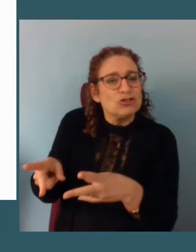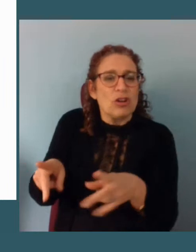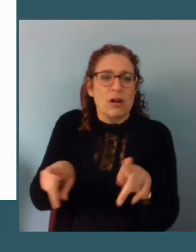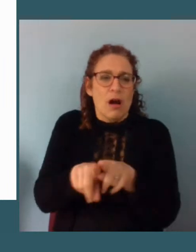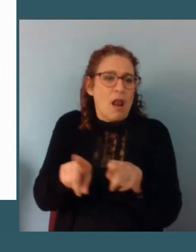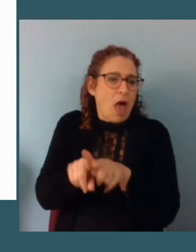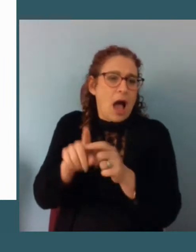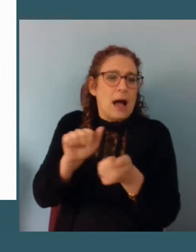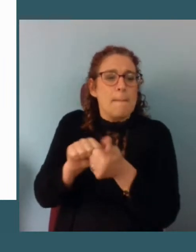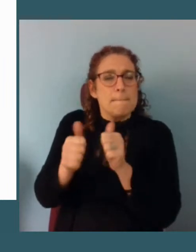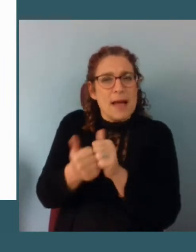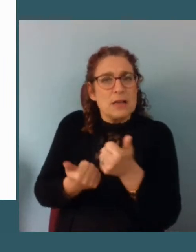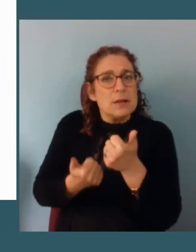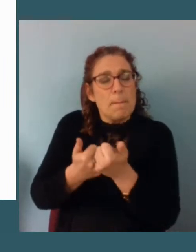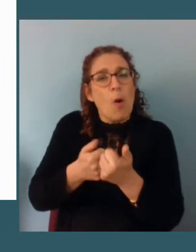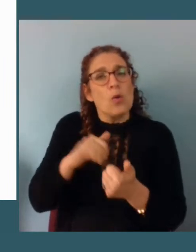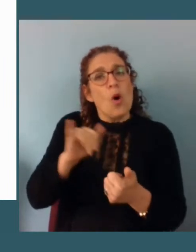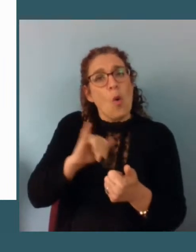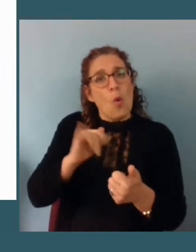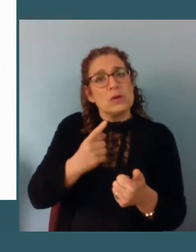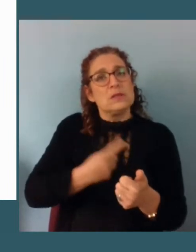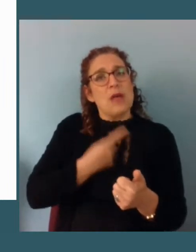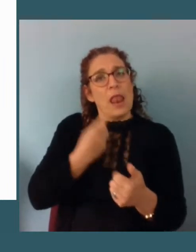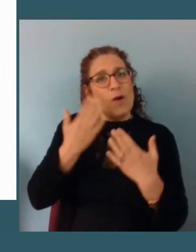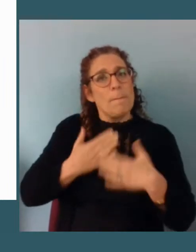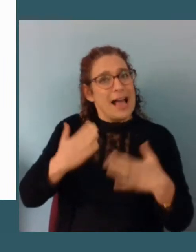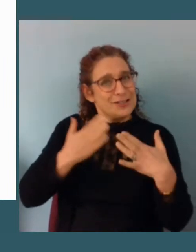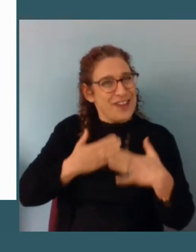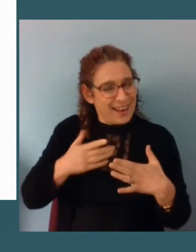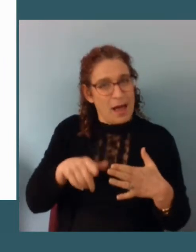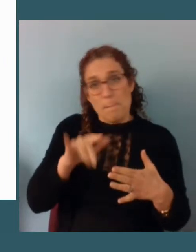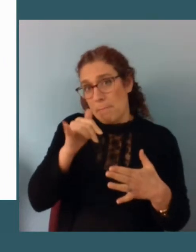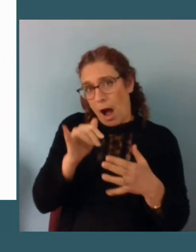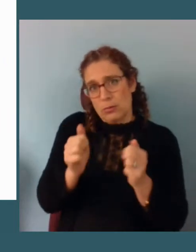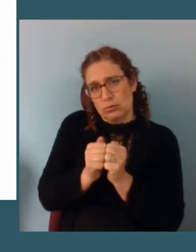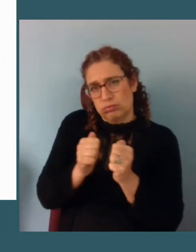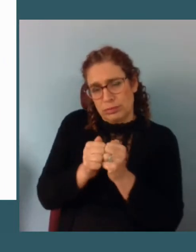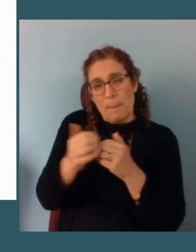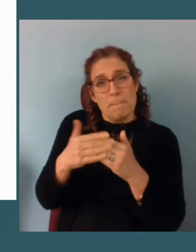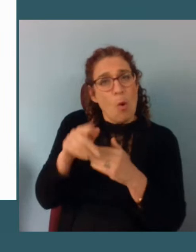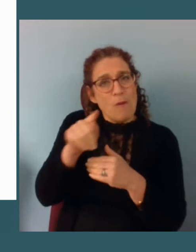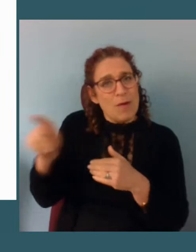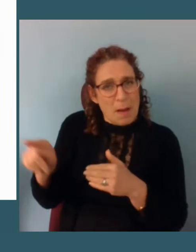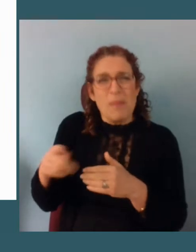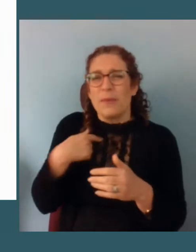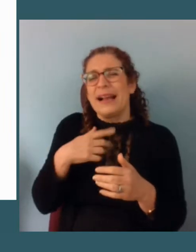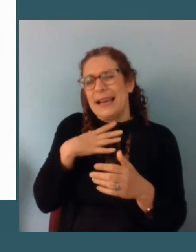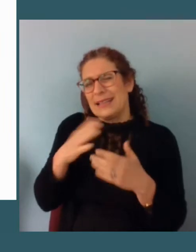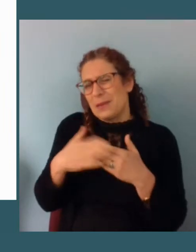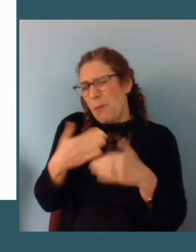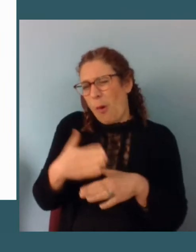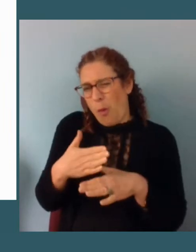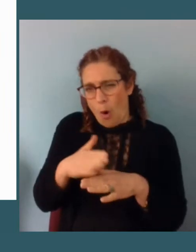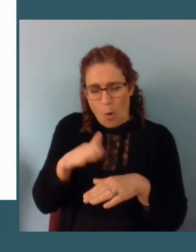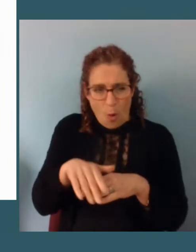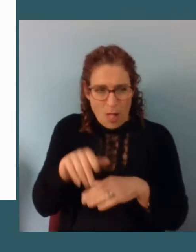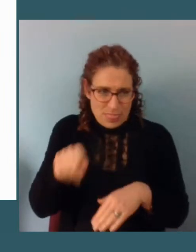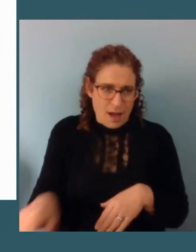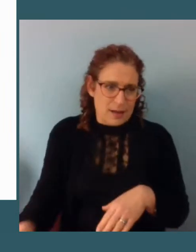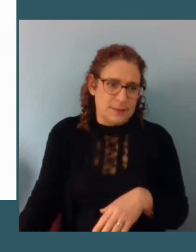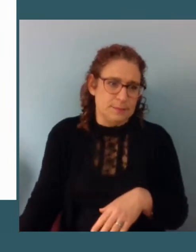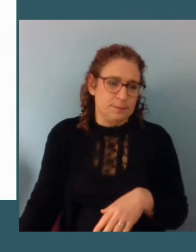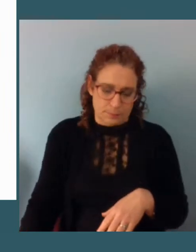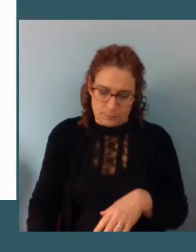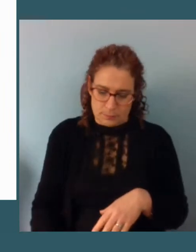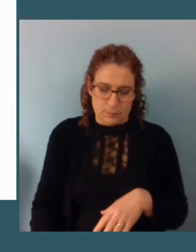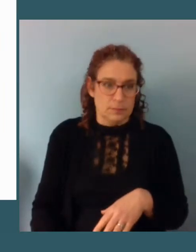or self-compassion, which might be more appropriate. So more work to do there. We also need to work out which interventions work